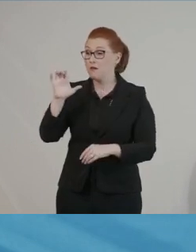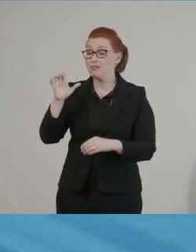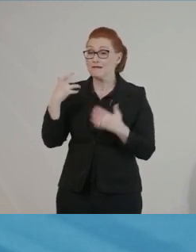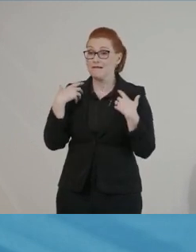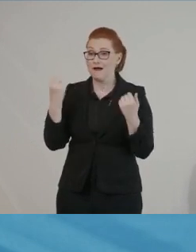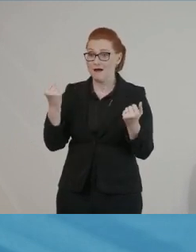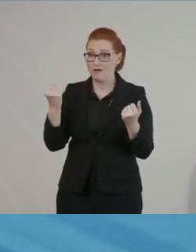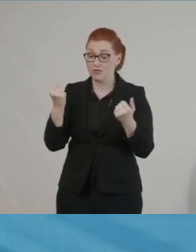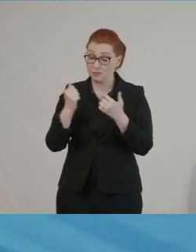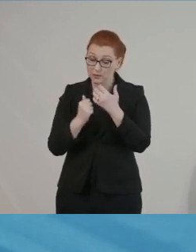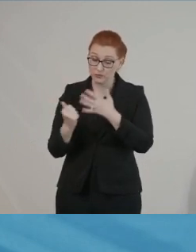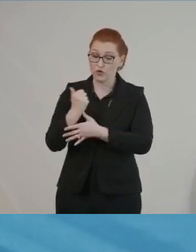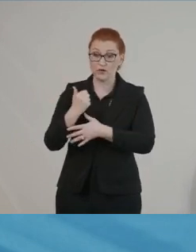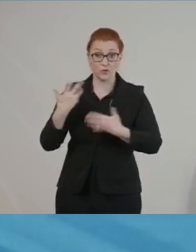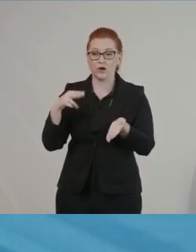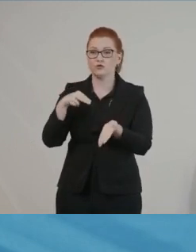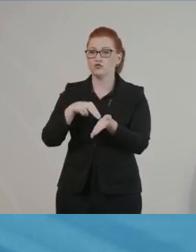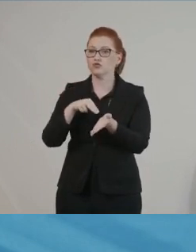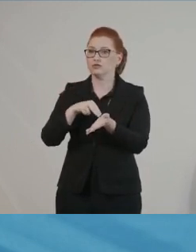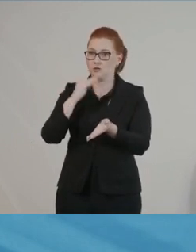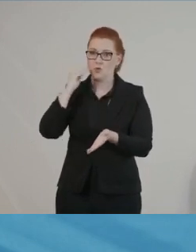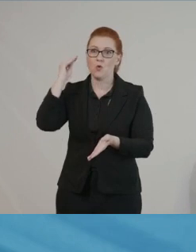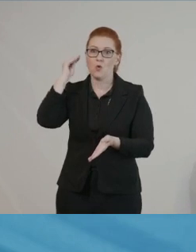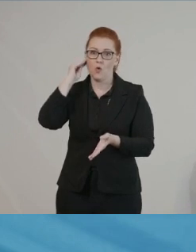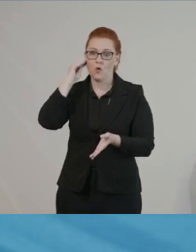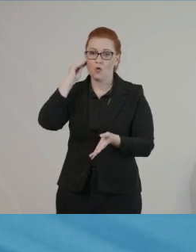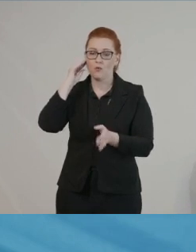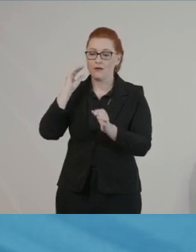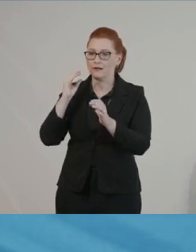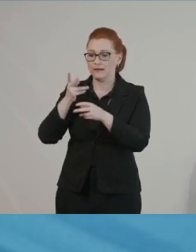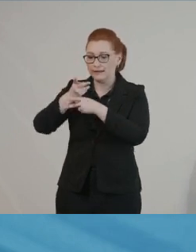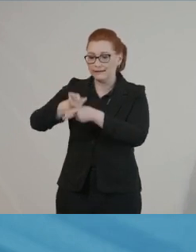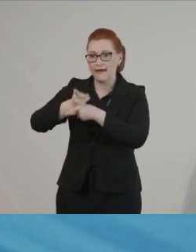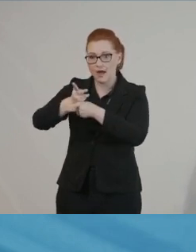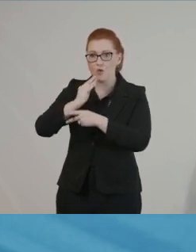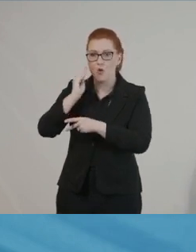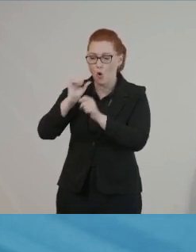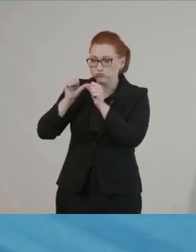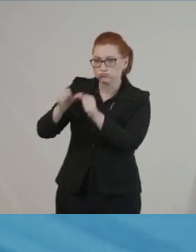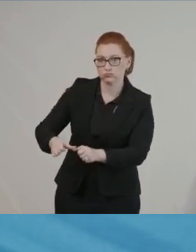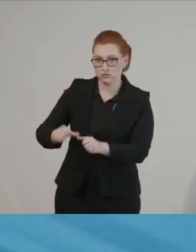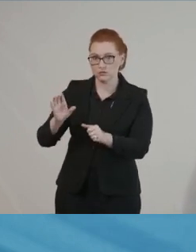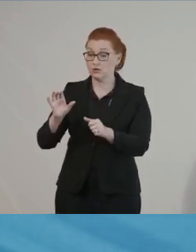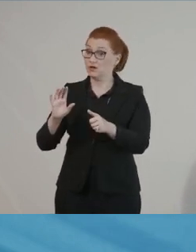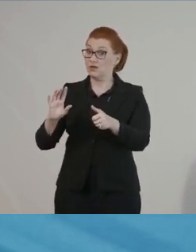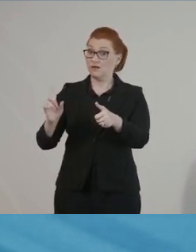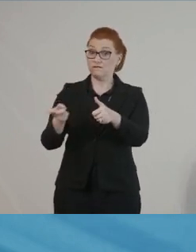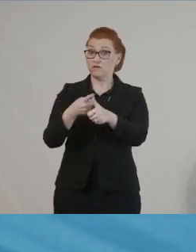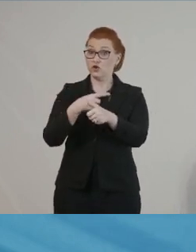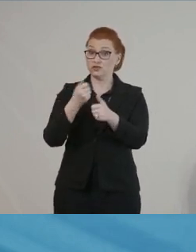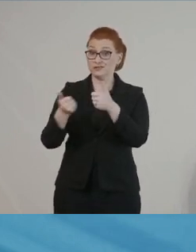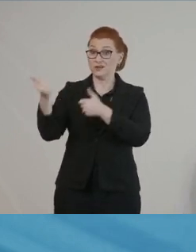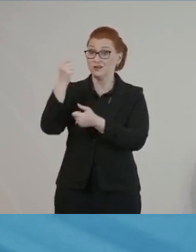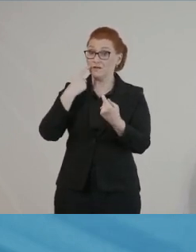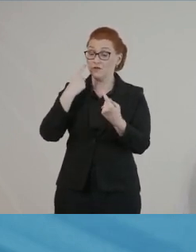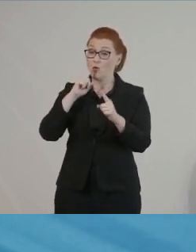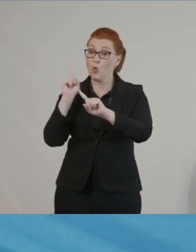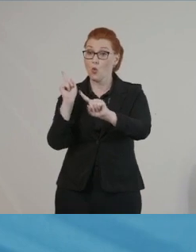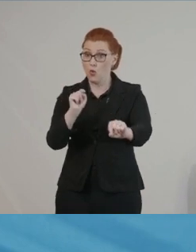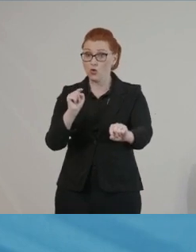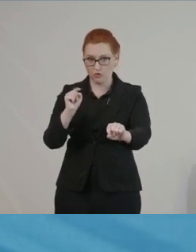homes and long-term care. This was the first executive order that we put forward so that people could be